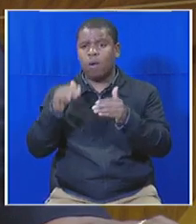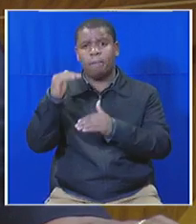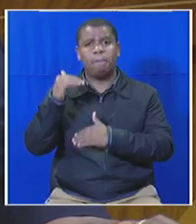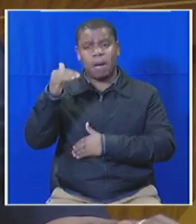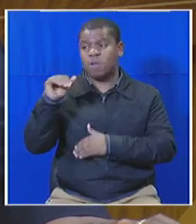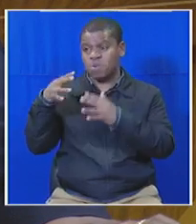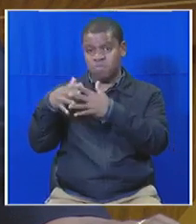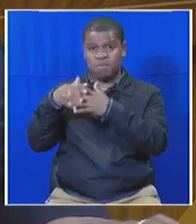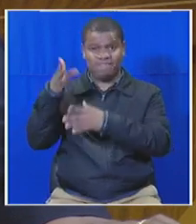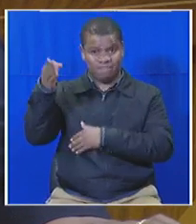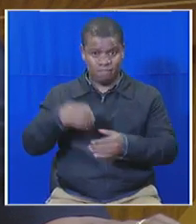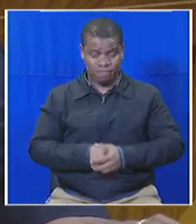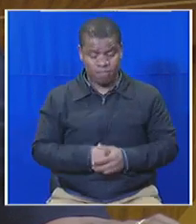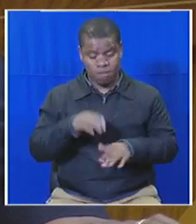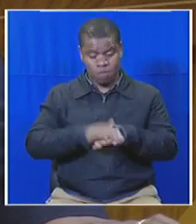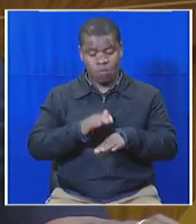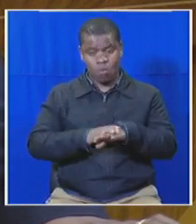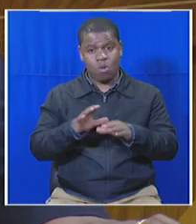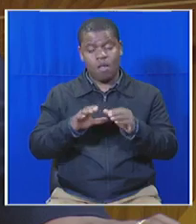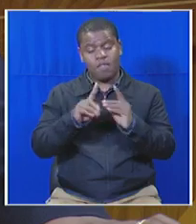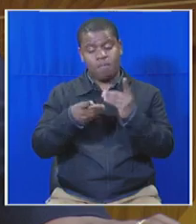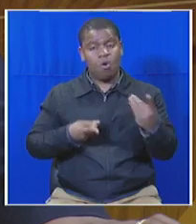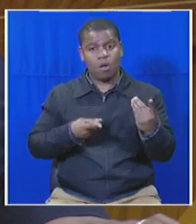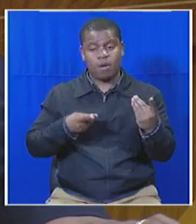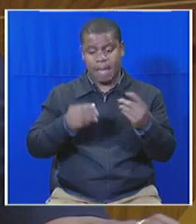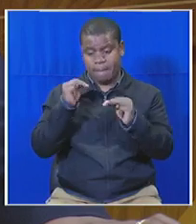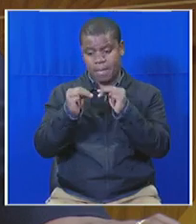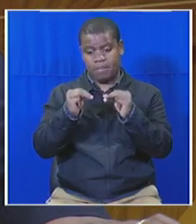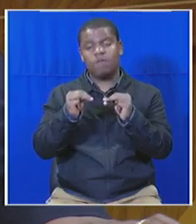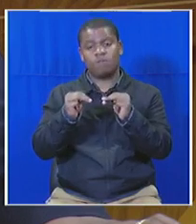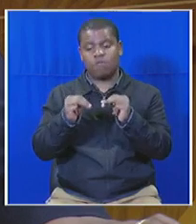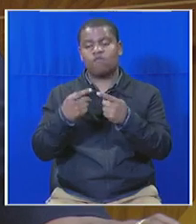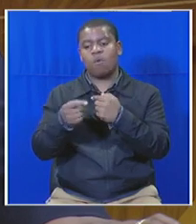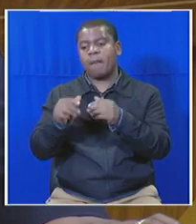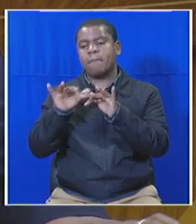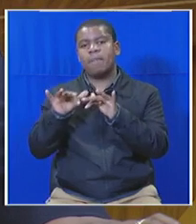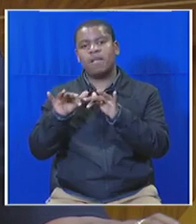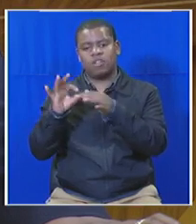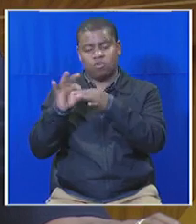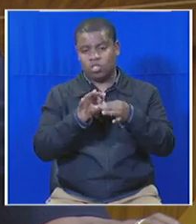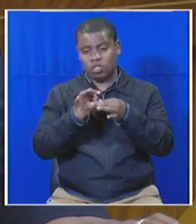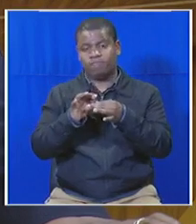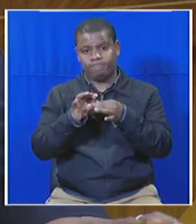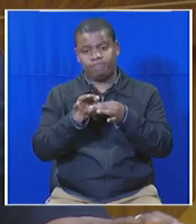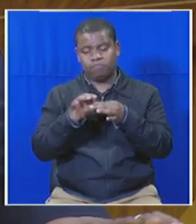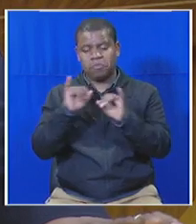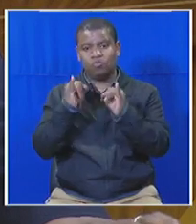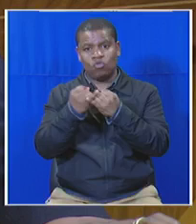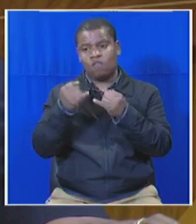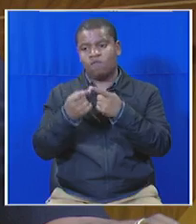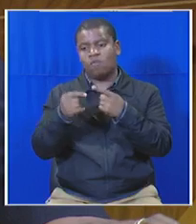USA, and a postgraduate diploma in management from the Public Relations Institute of Southern